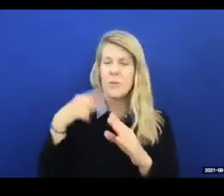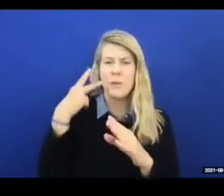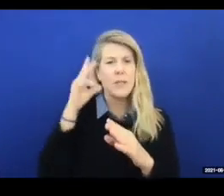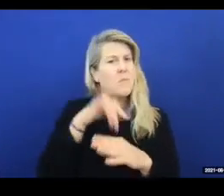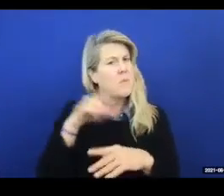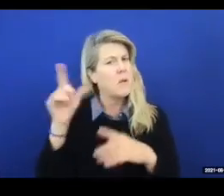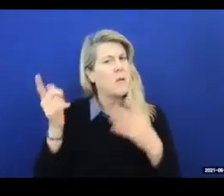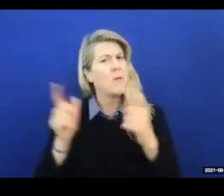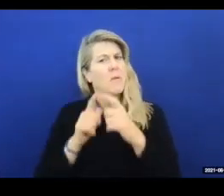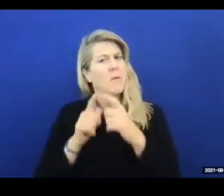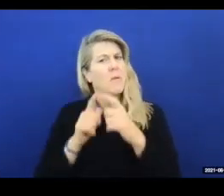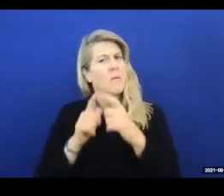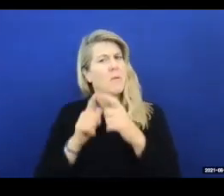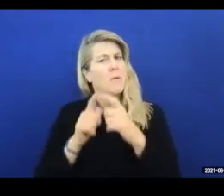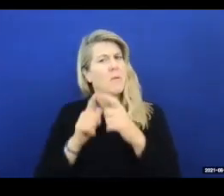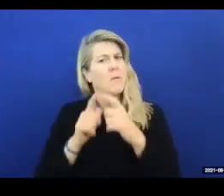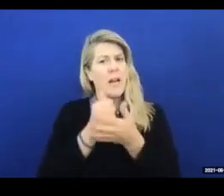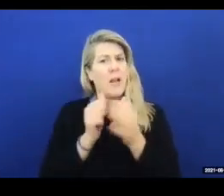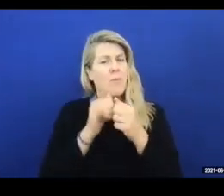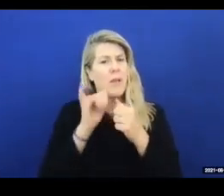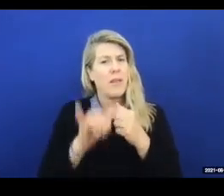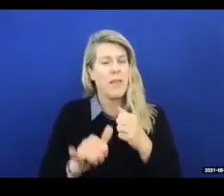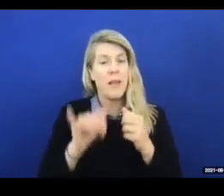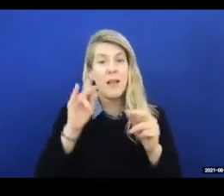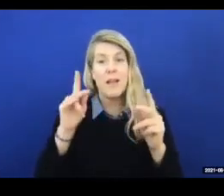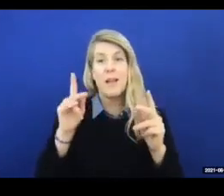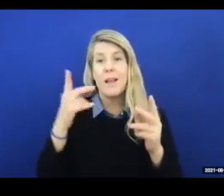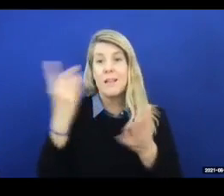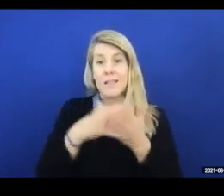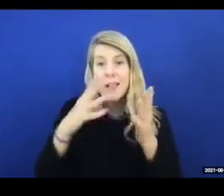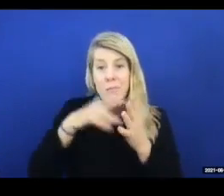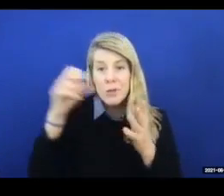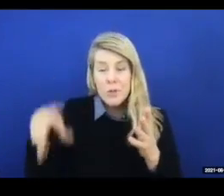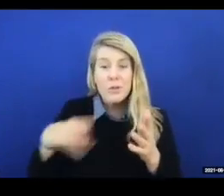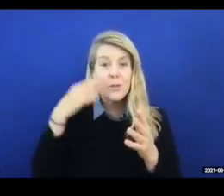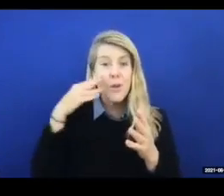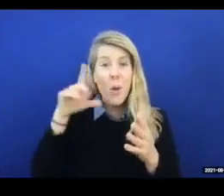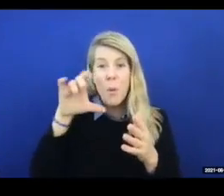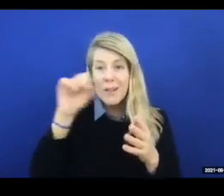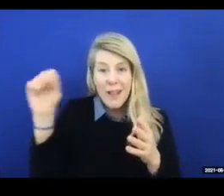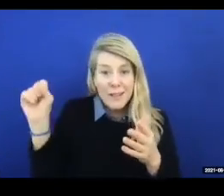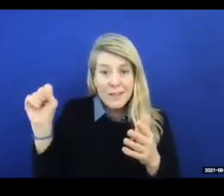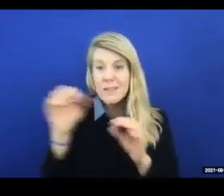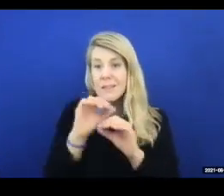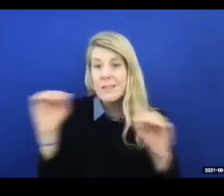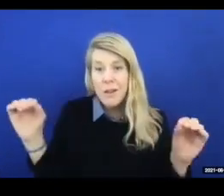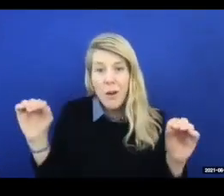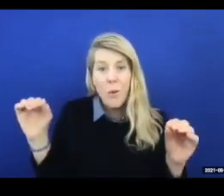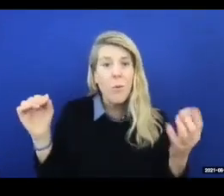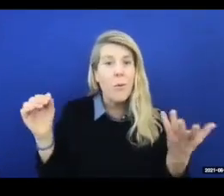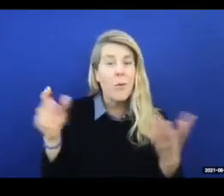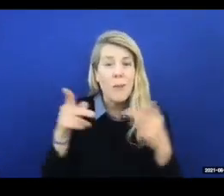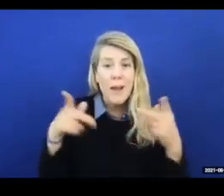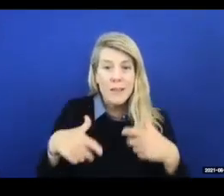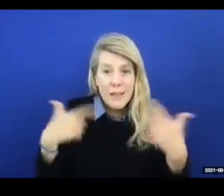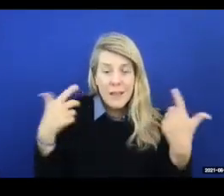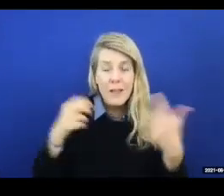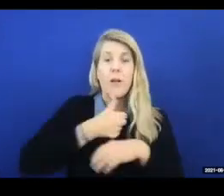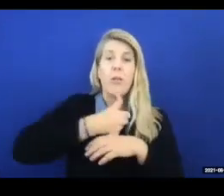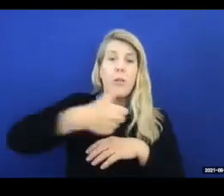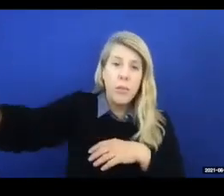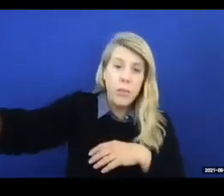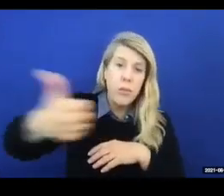as a game changer for many students who have been couch surfing, living in their cars, or commuting long hours to